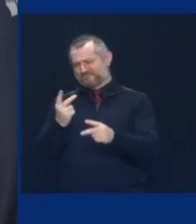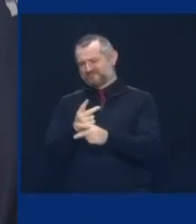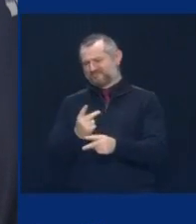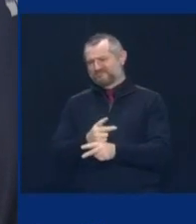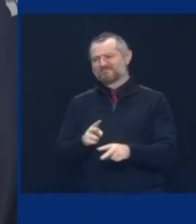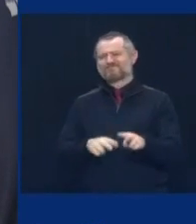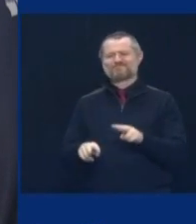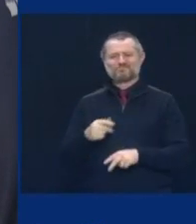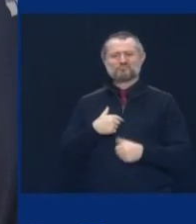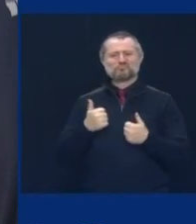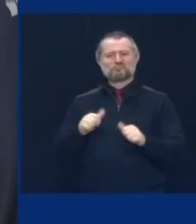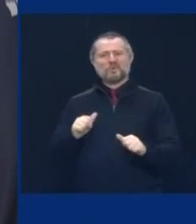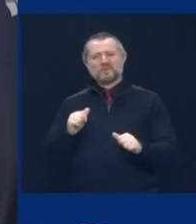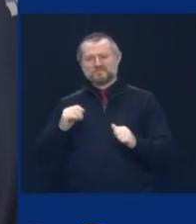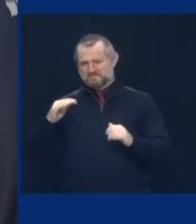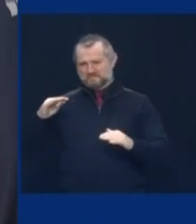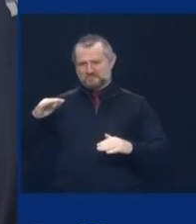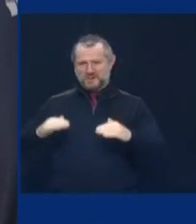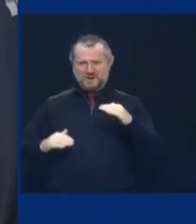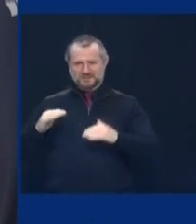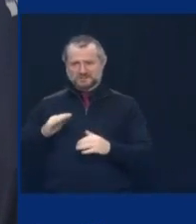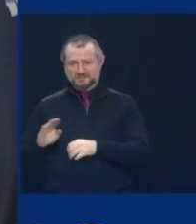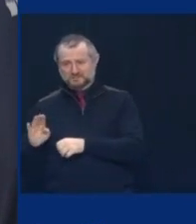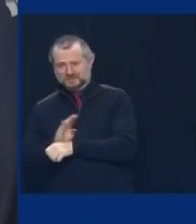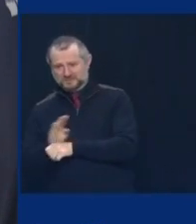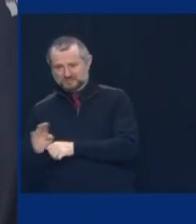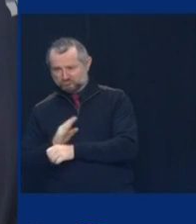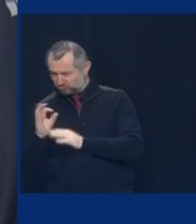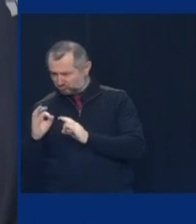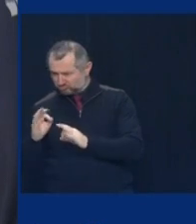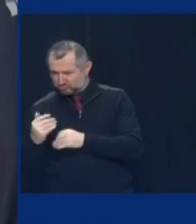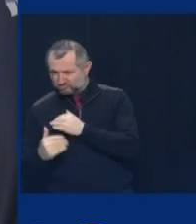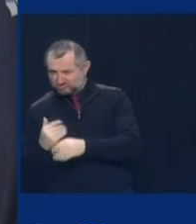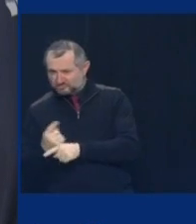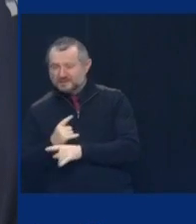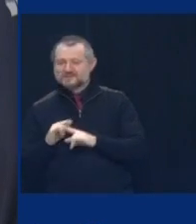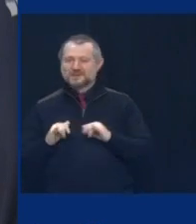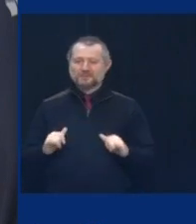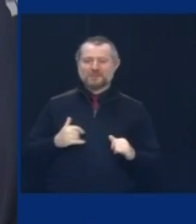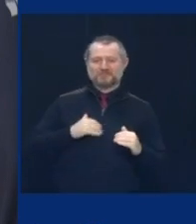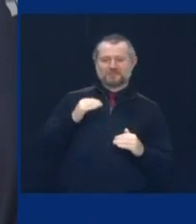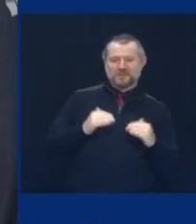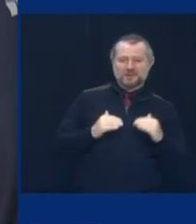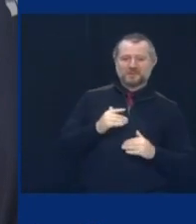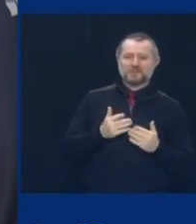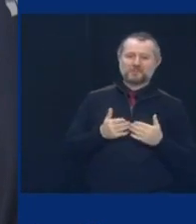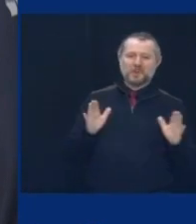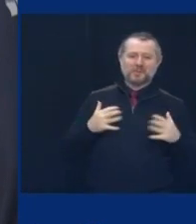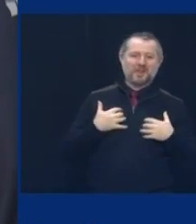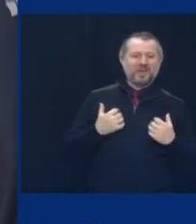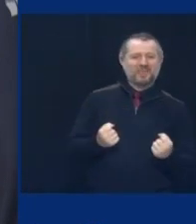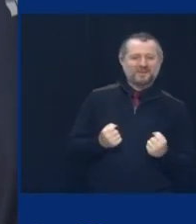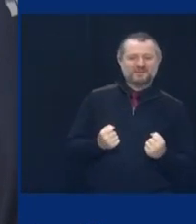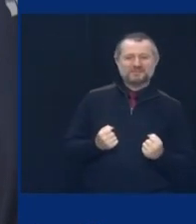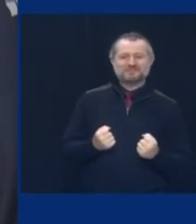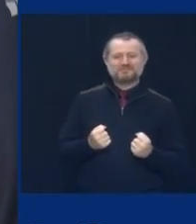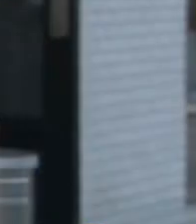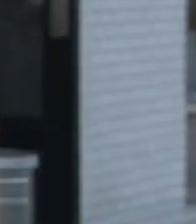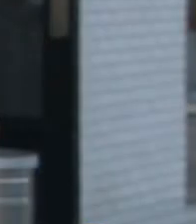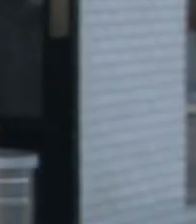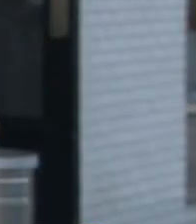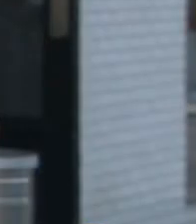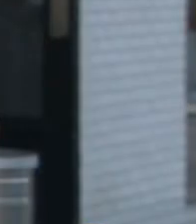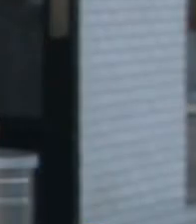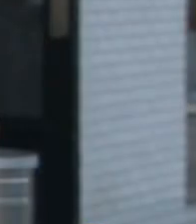economic activity as you can in respecting the public health and the